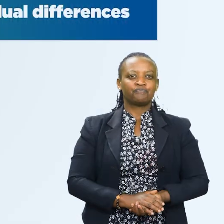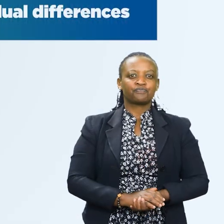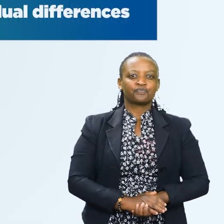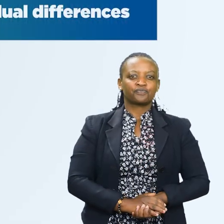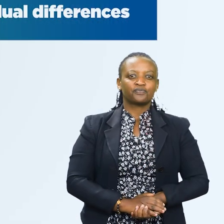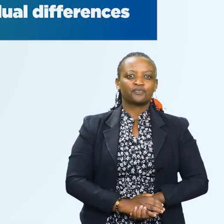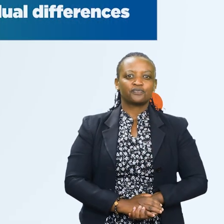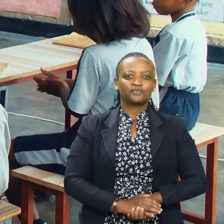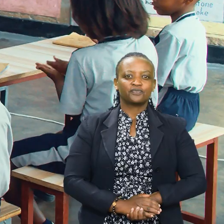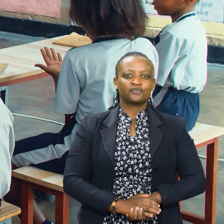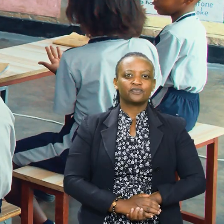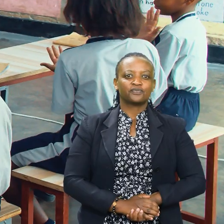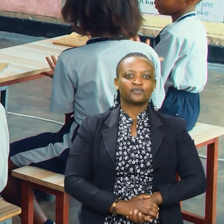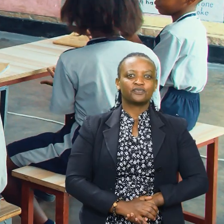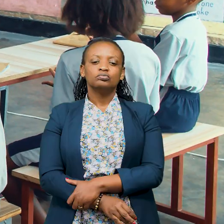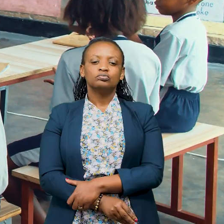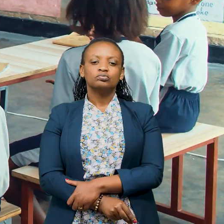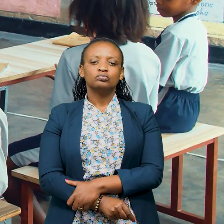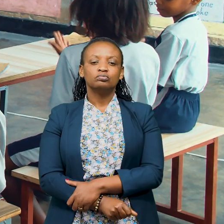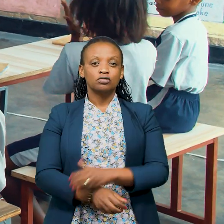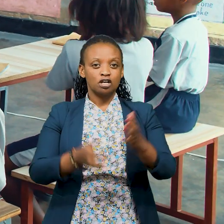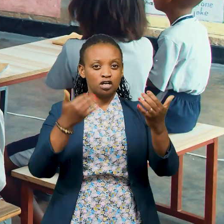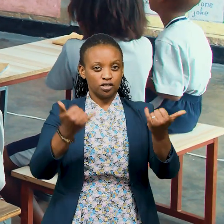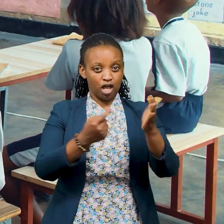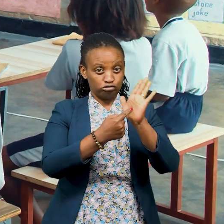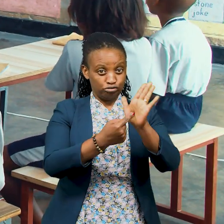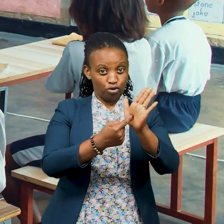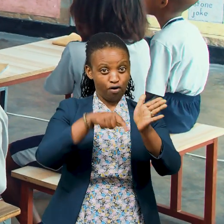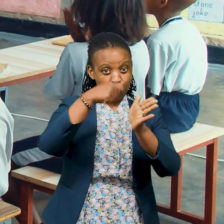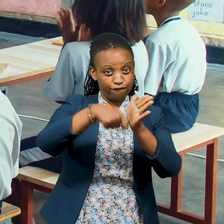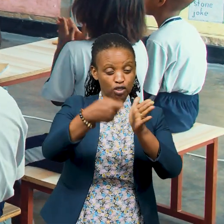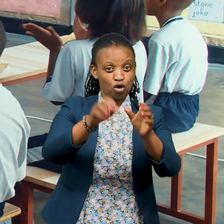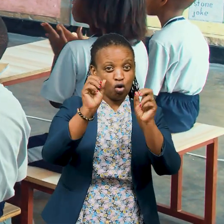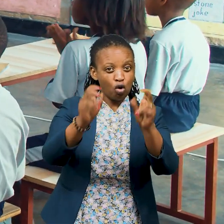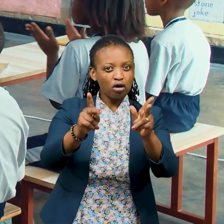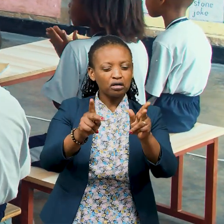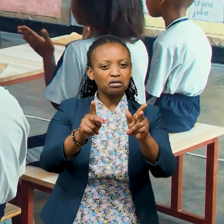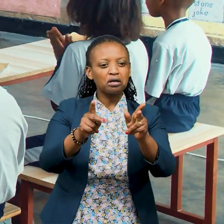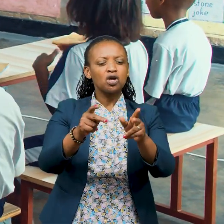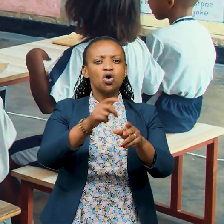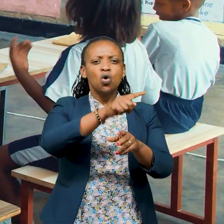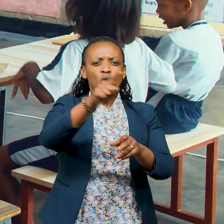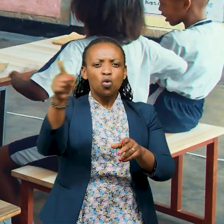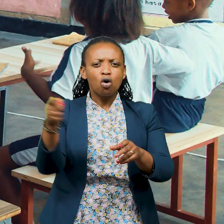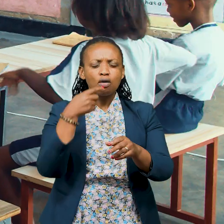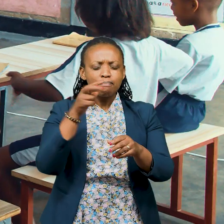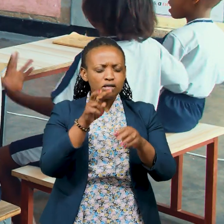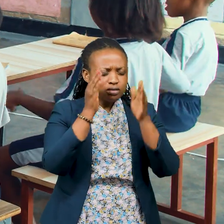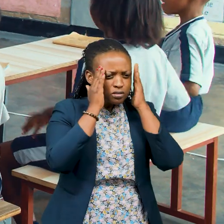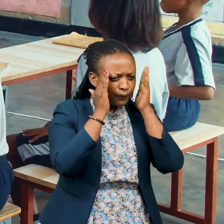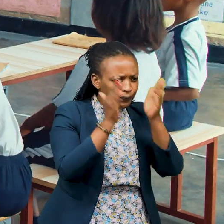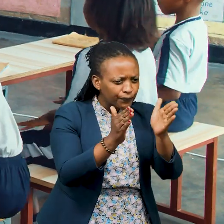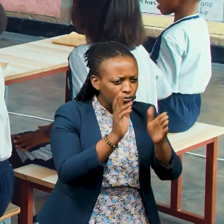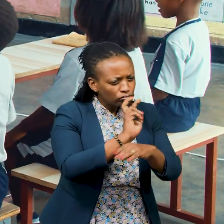inclusive classroom. I'm going to play for your video, okay? But I want everybody to be attentive. I want everybody